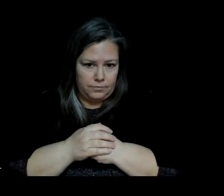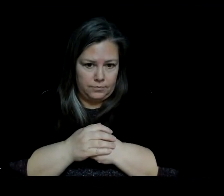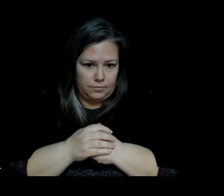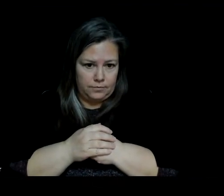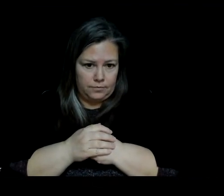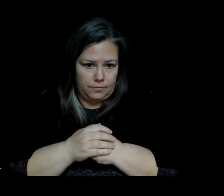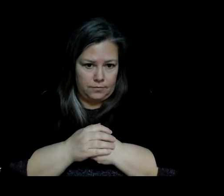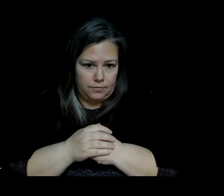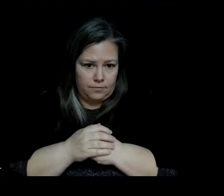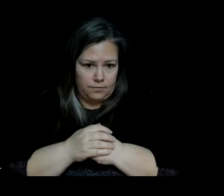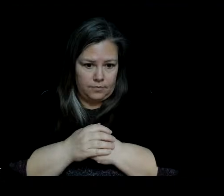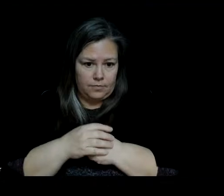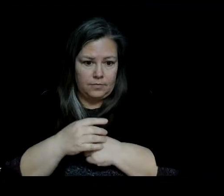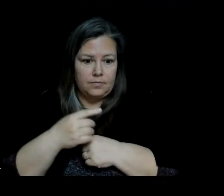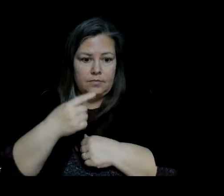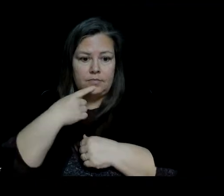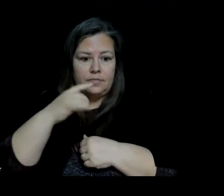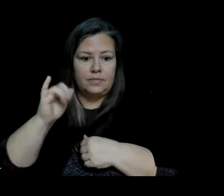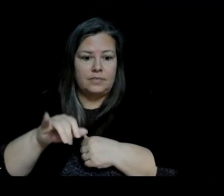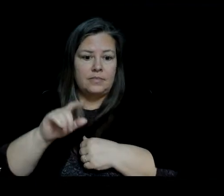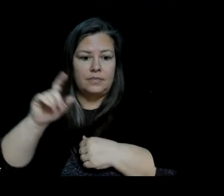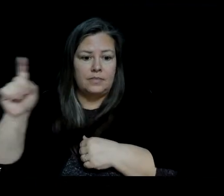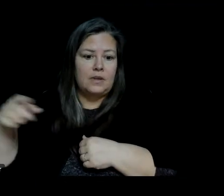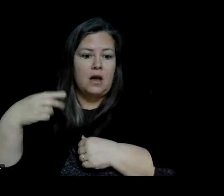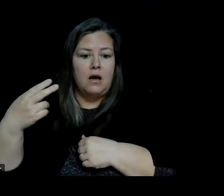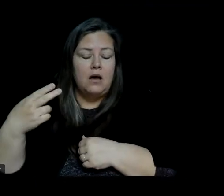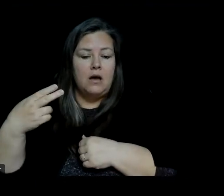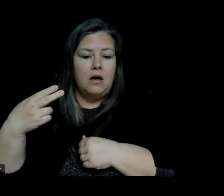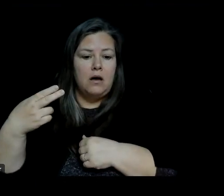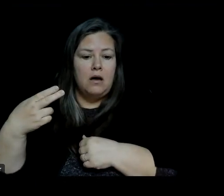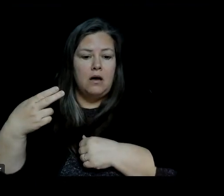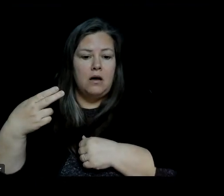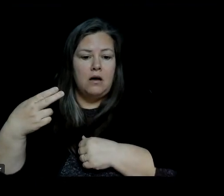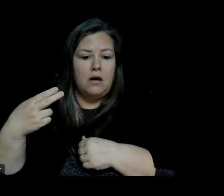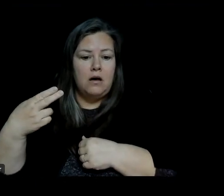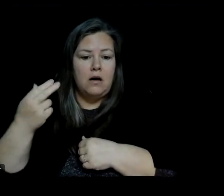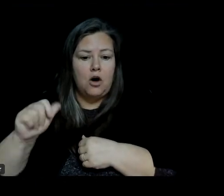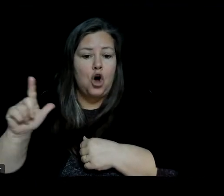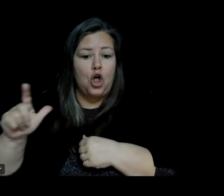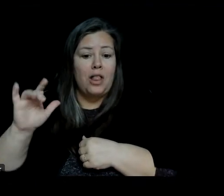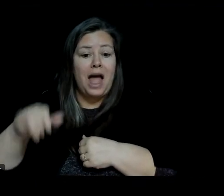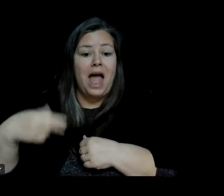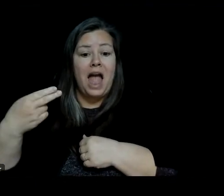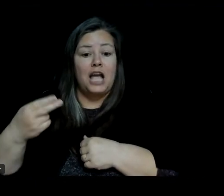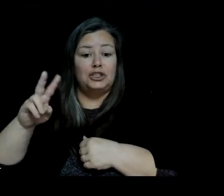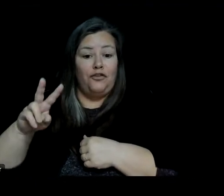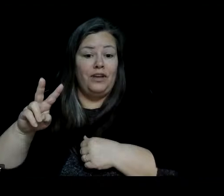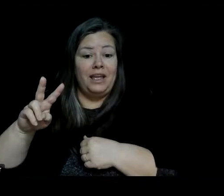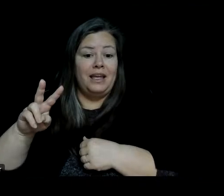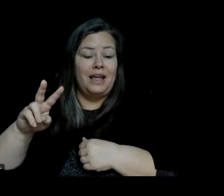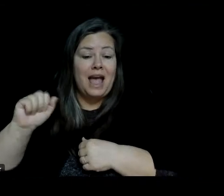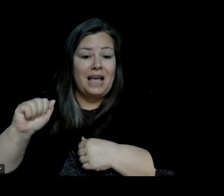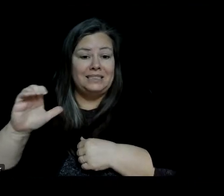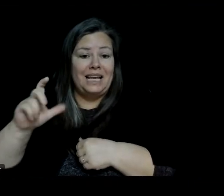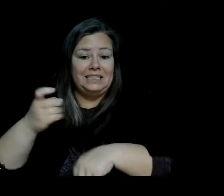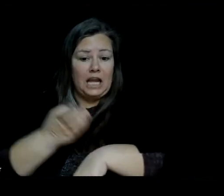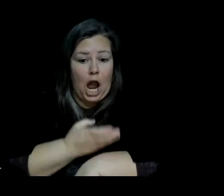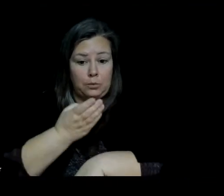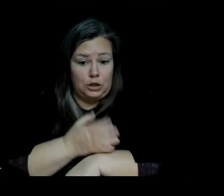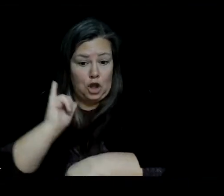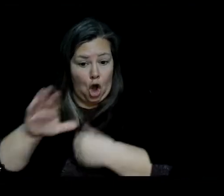air unit at Halsey Hall and the HVAC upgrade, is that all SGF or were there ARPA funds